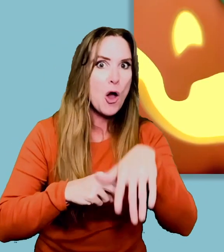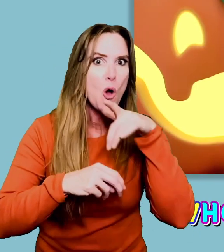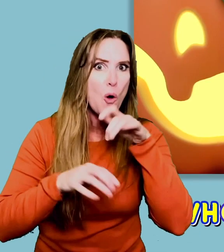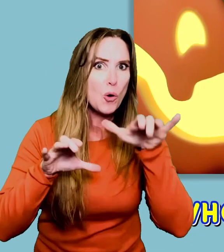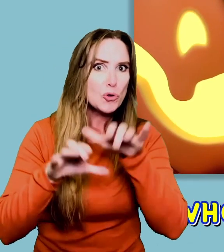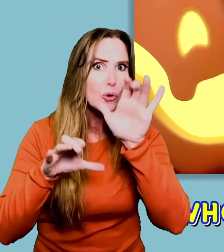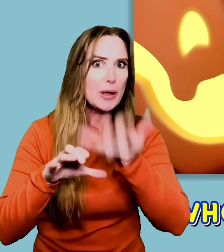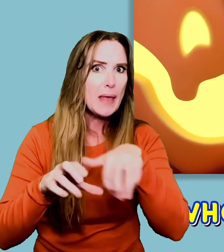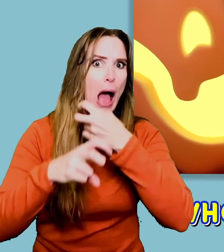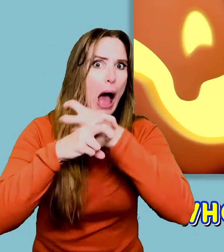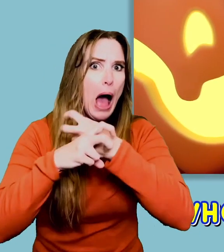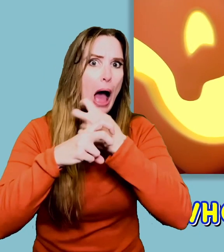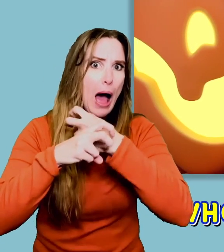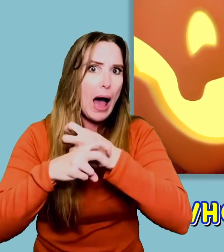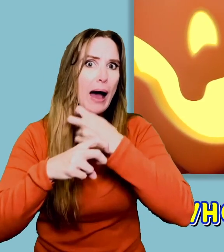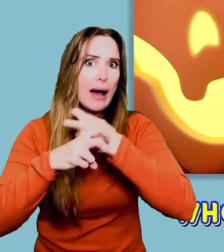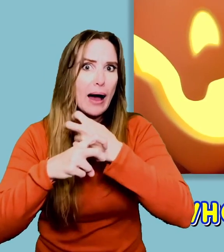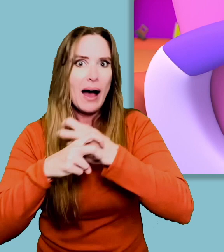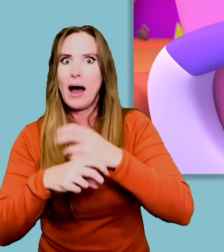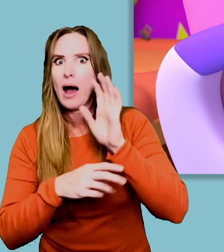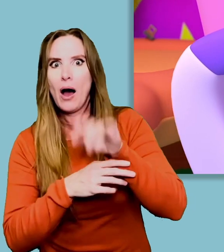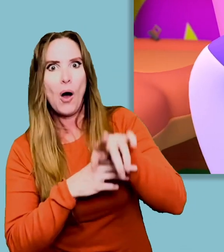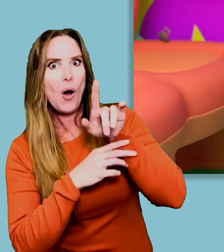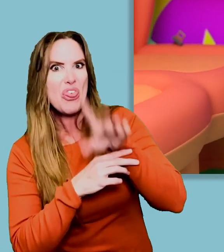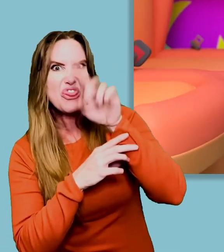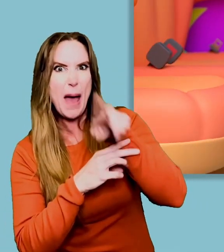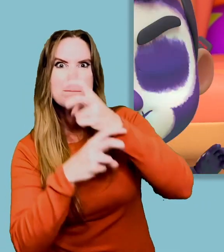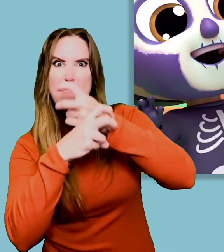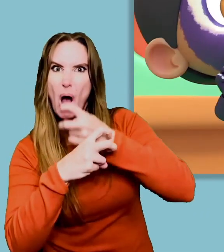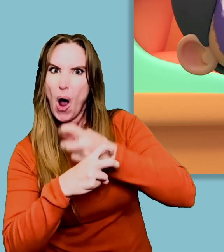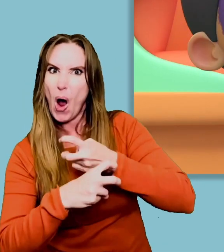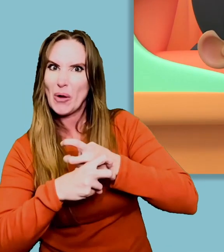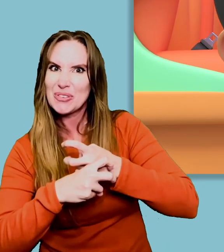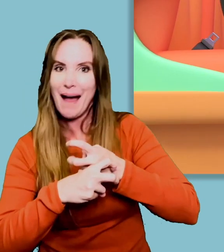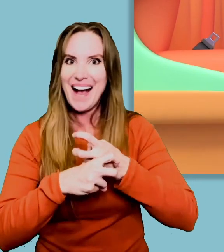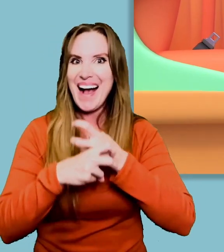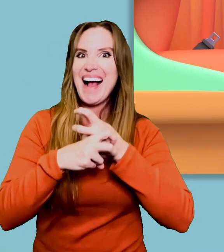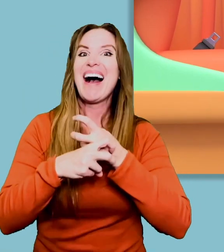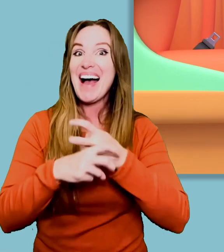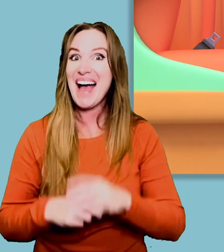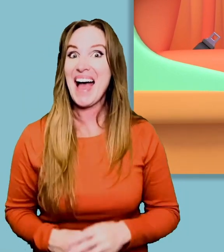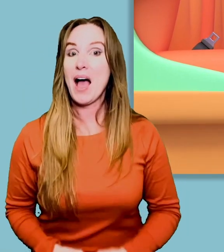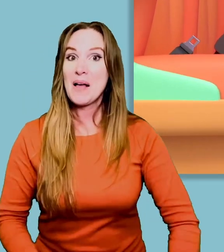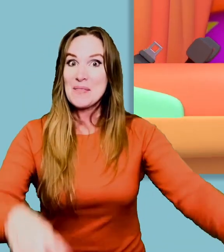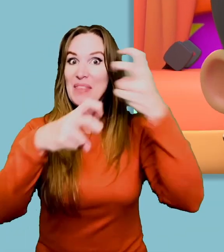Hey, who's doing all that clattering? Oh, it's them bones! Look!